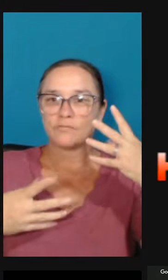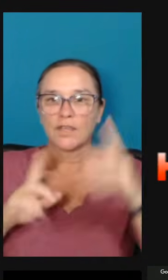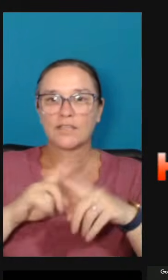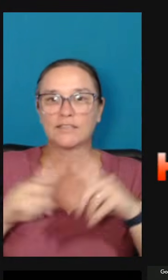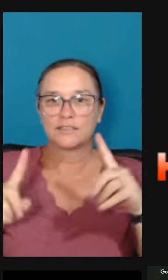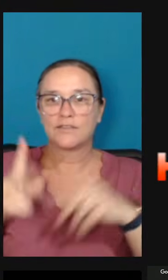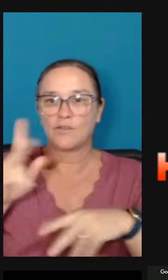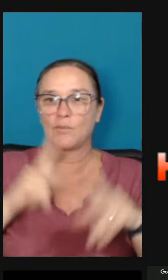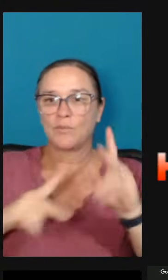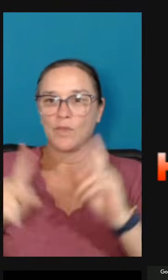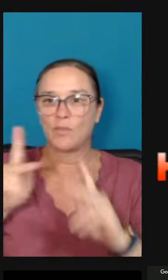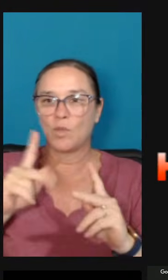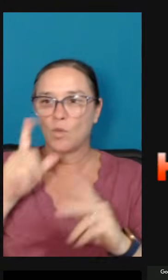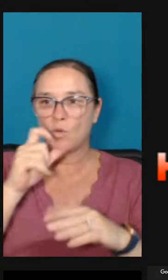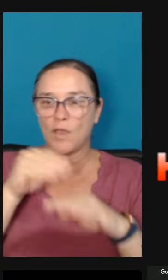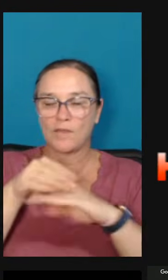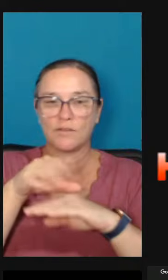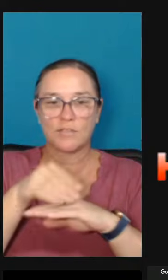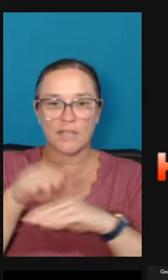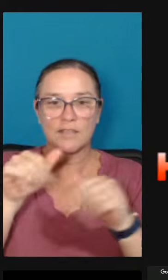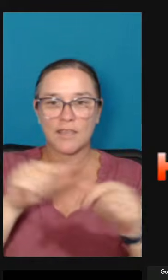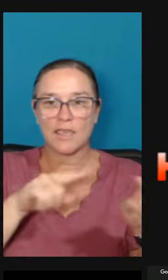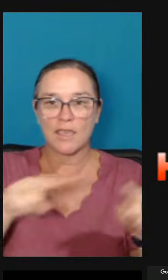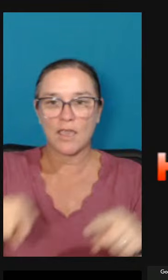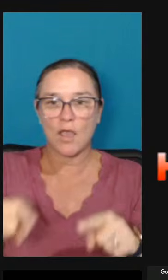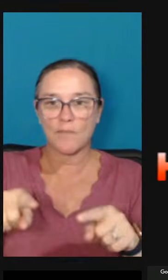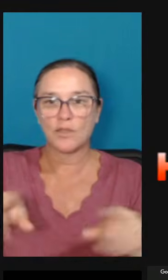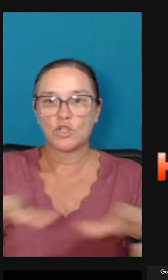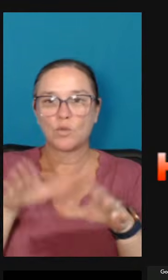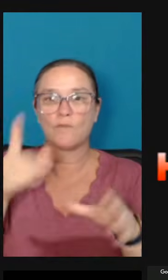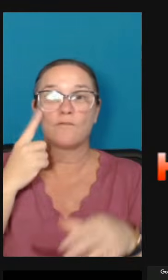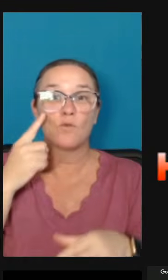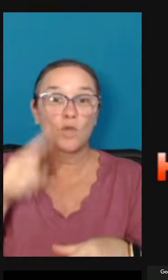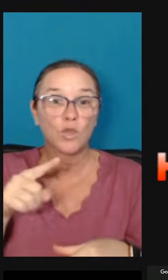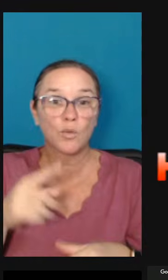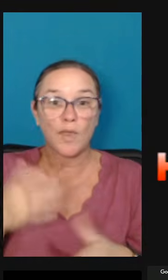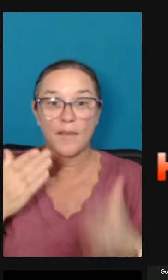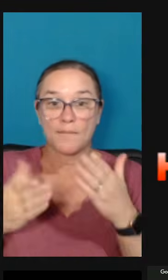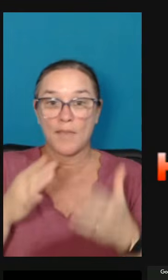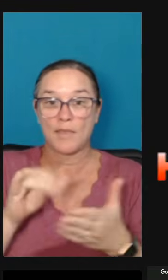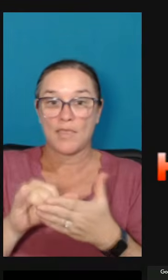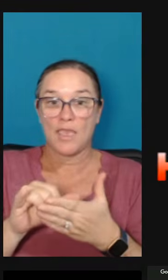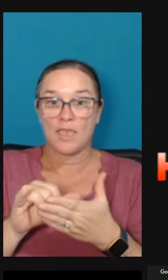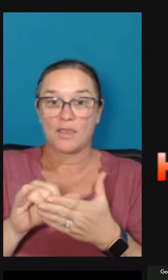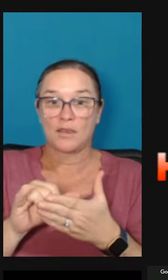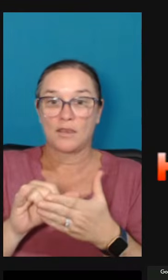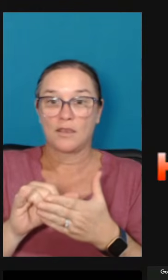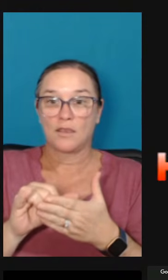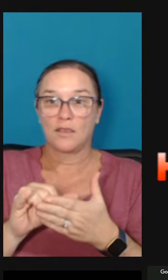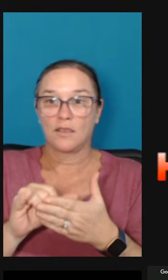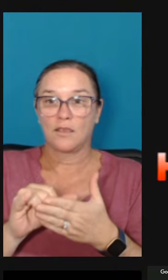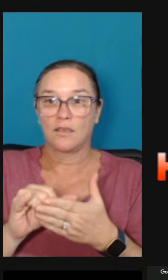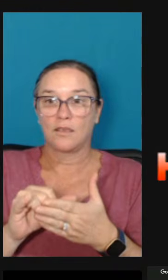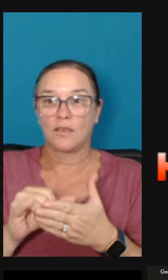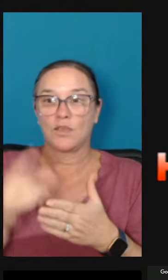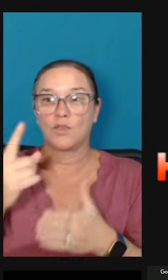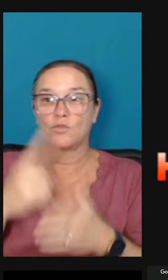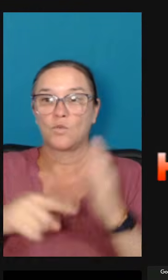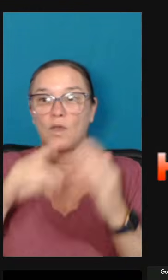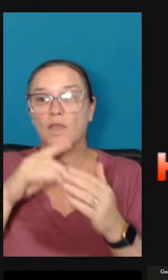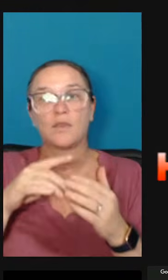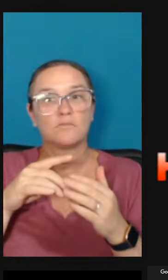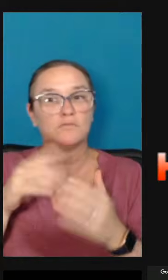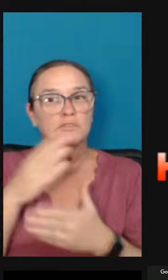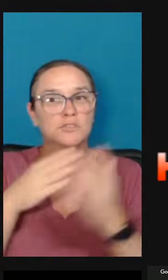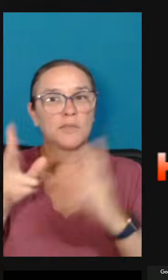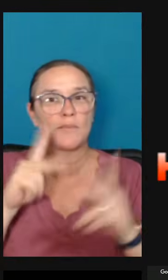vendors advertising that they might come and do this for you. And this might be what our elderly population needs to do, is all get in